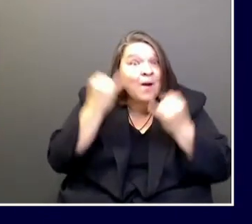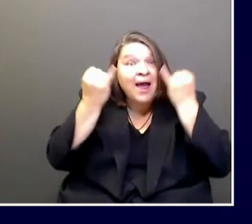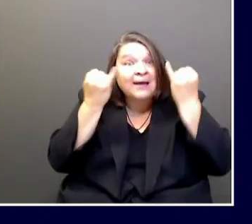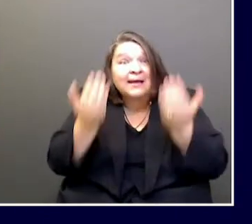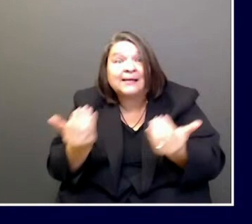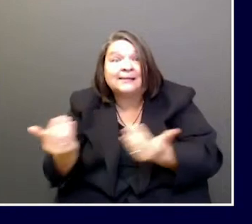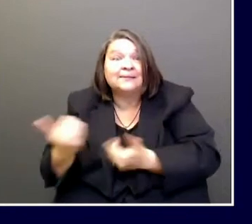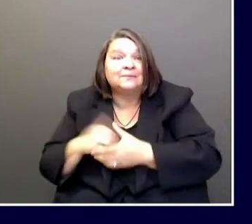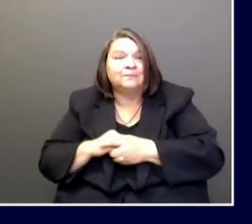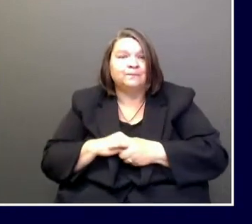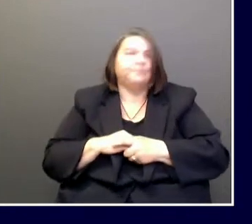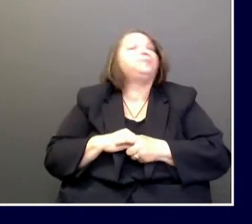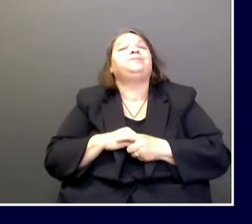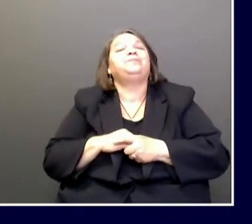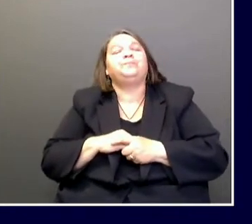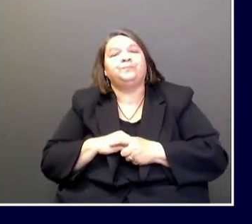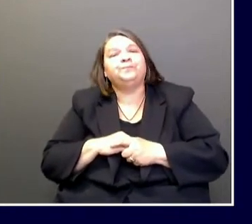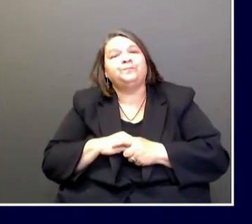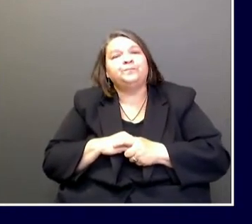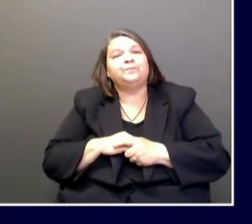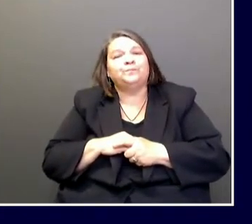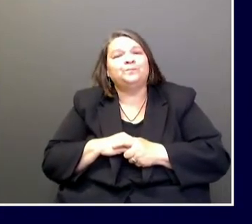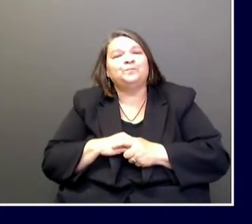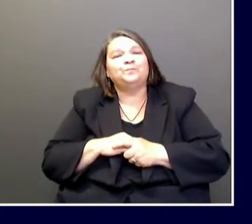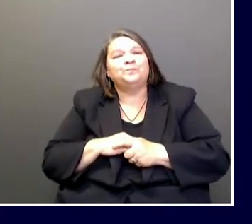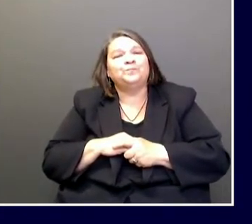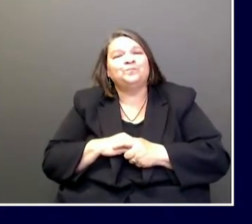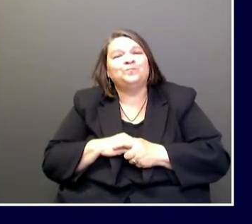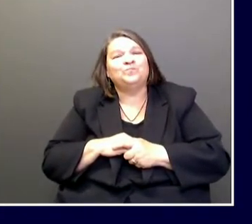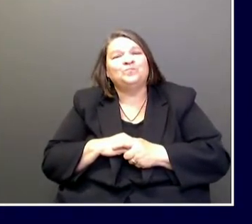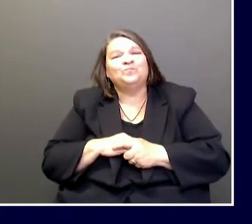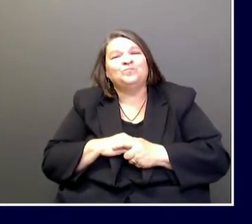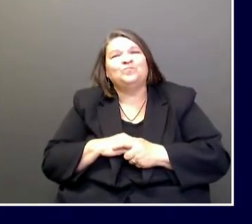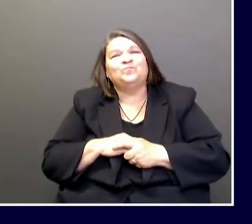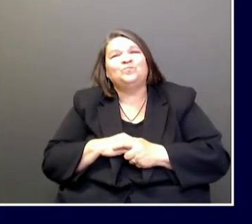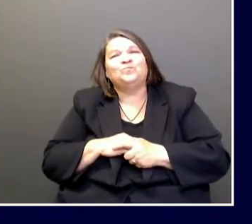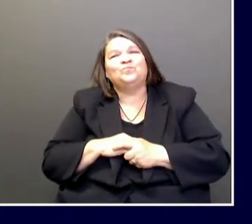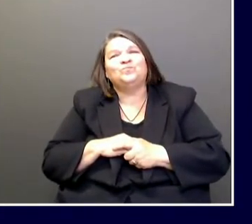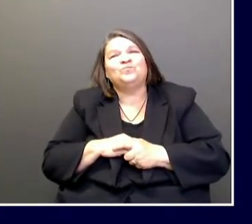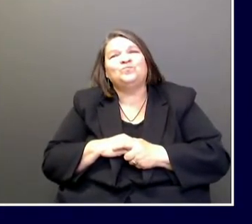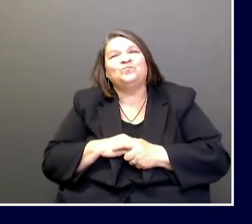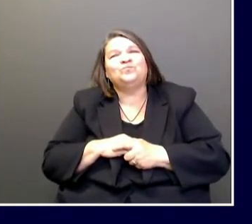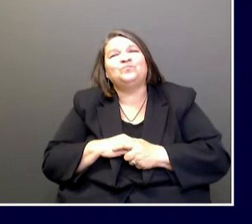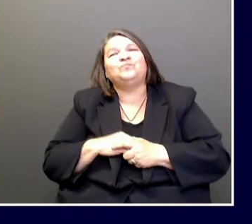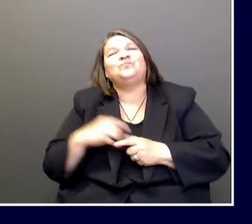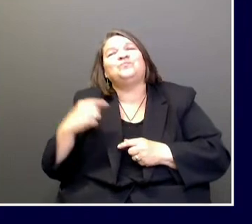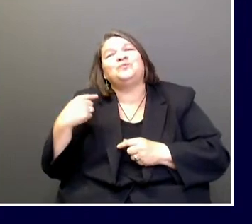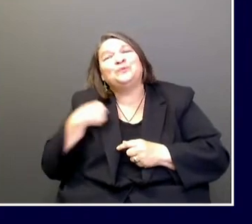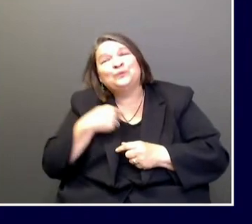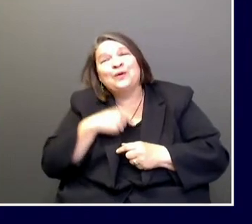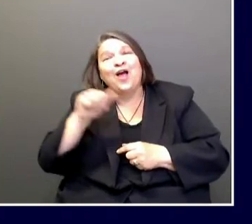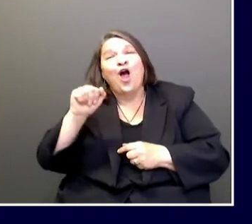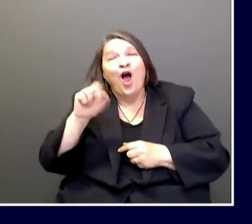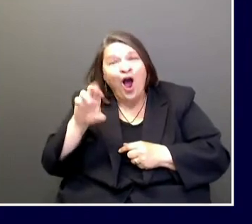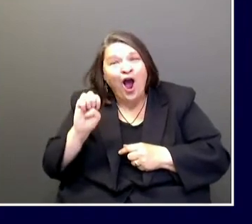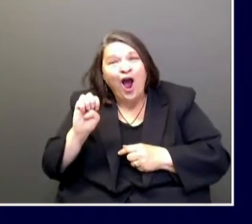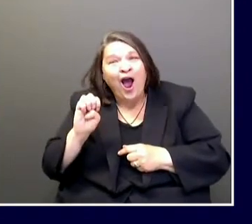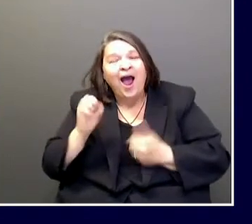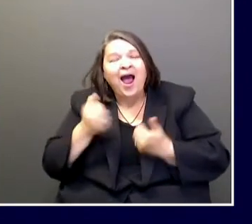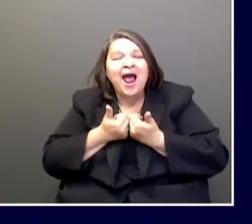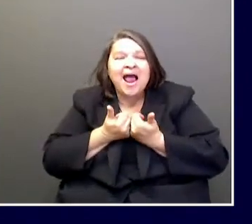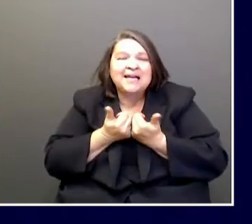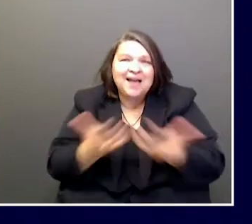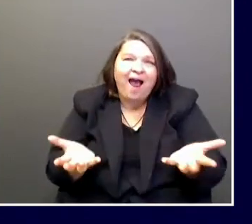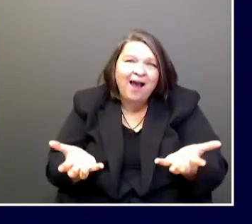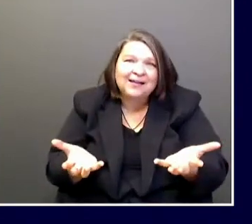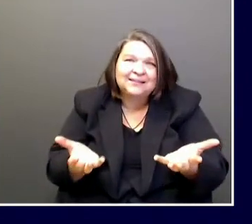I'll say that while there are some of us who are exhausted, we will never say we've exhausted all of our efforts. We continue to look at all different